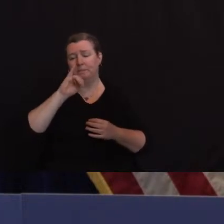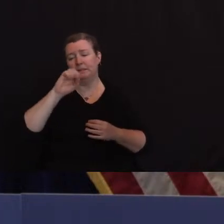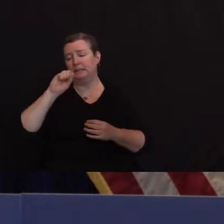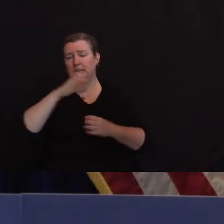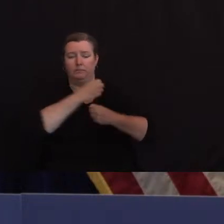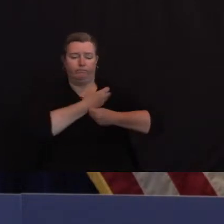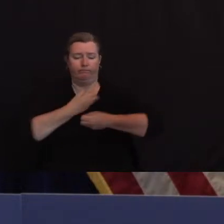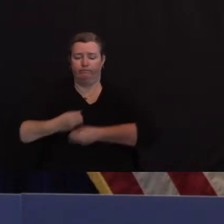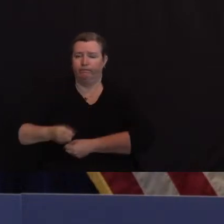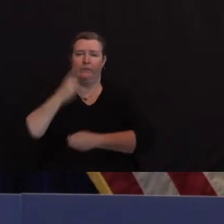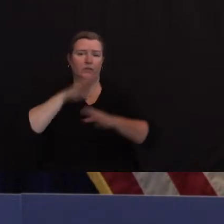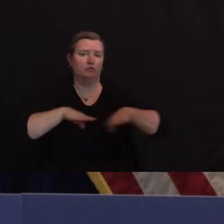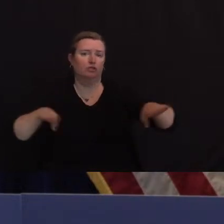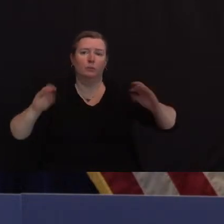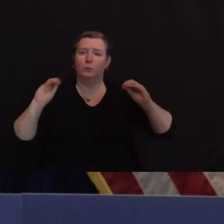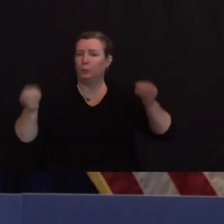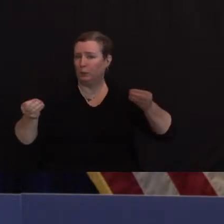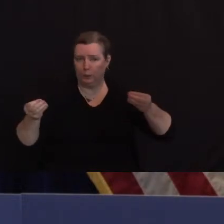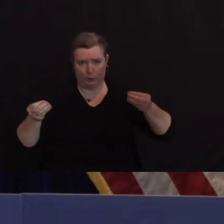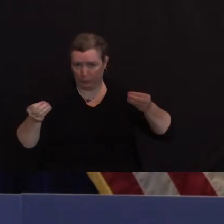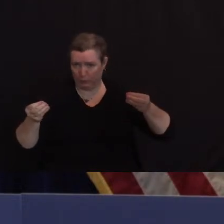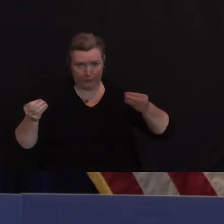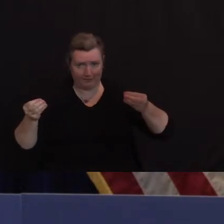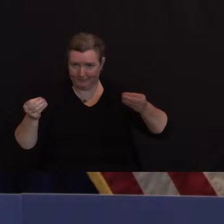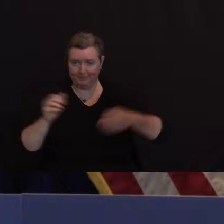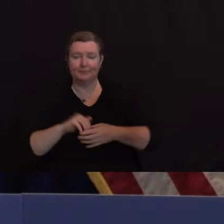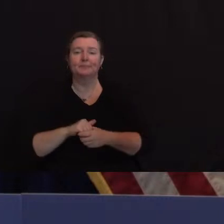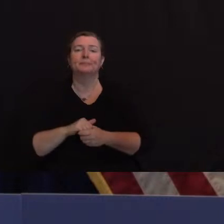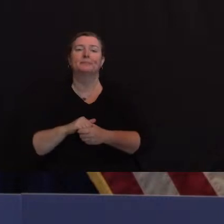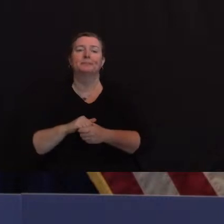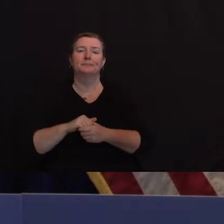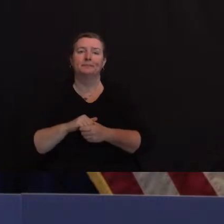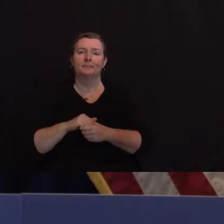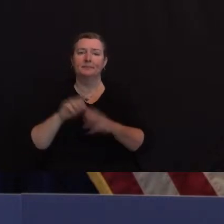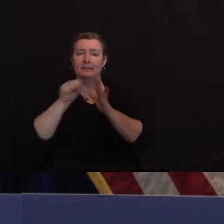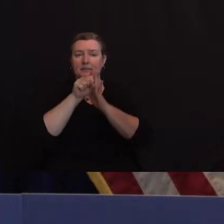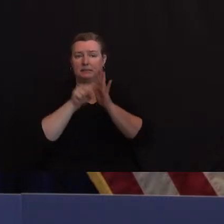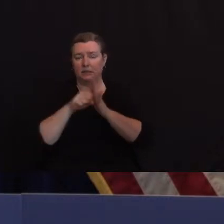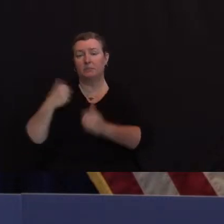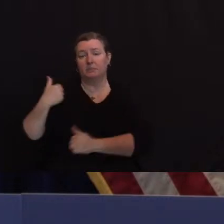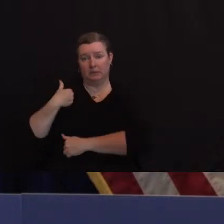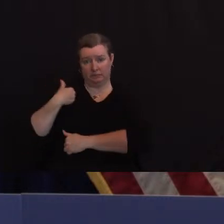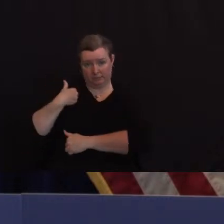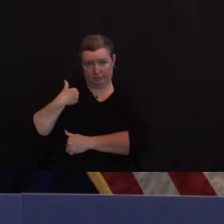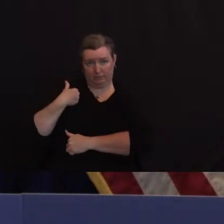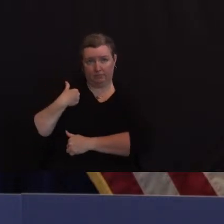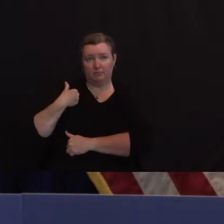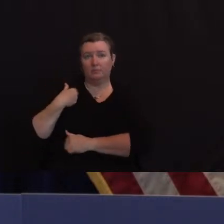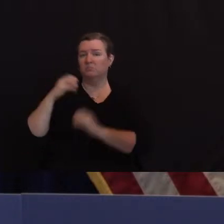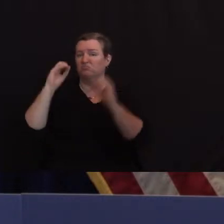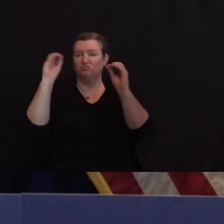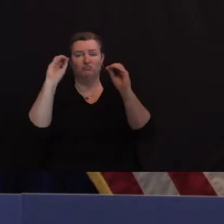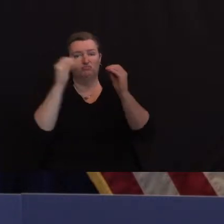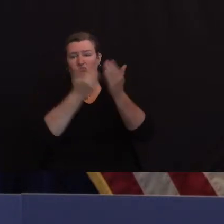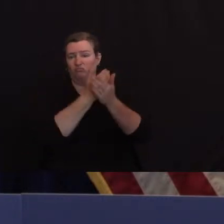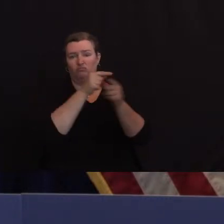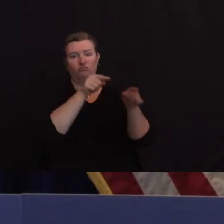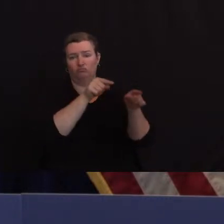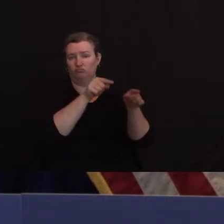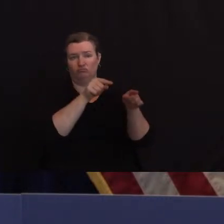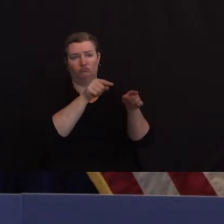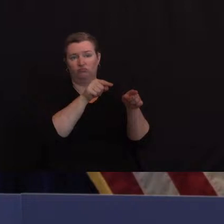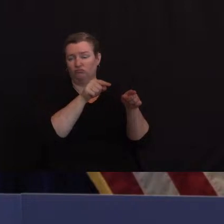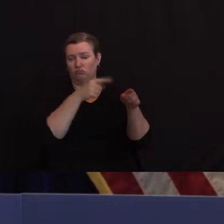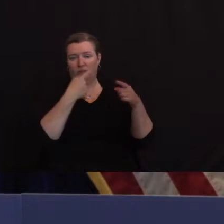children. At the state veterans' homes, there are no new cases among residents, and at our state